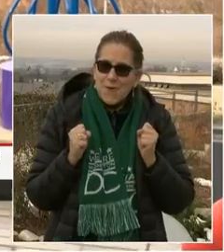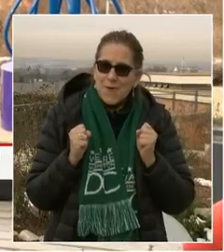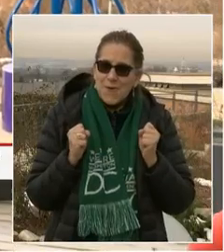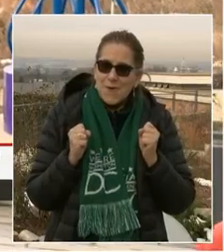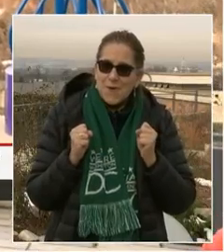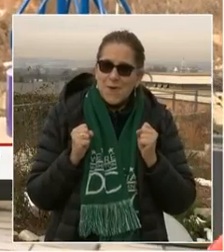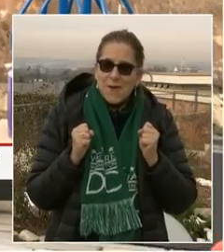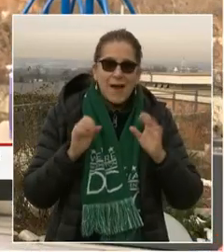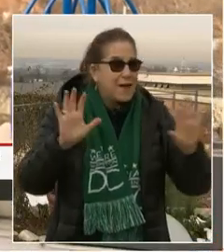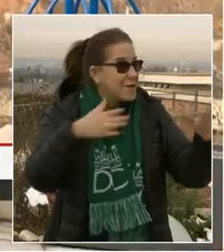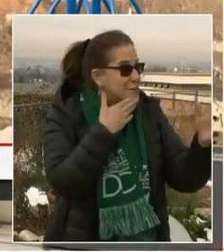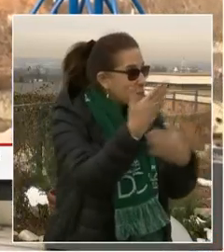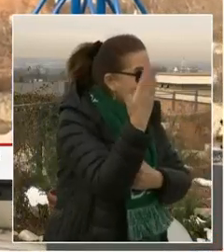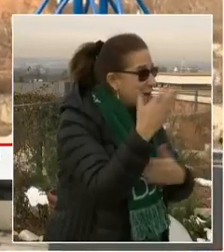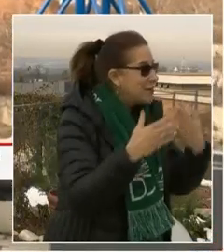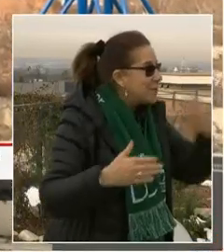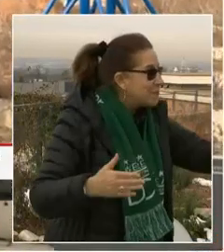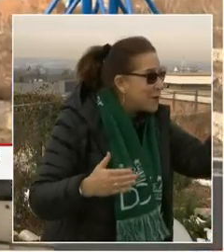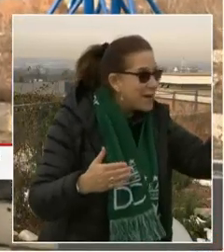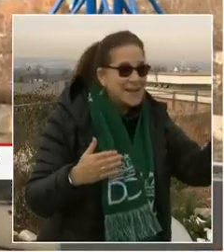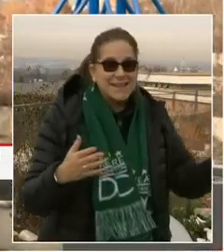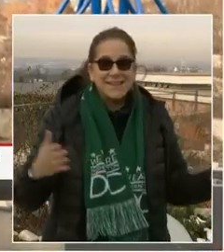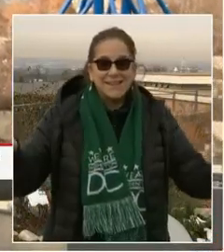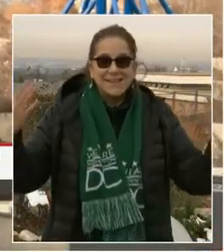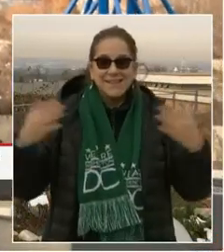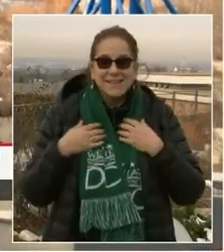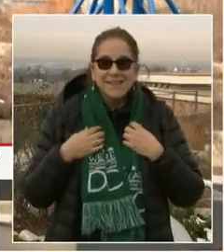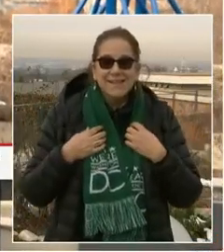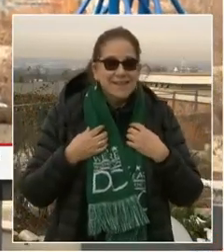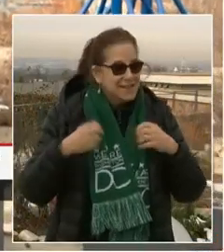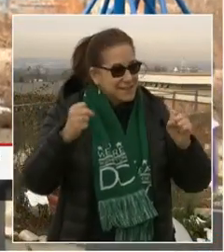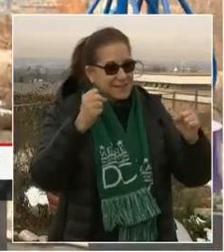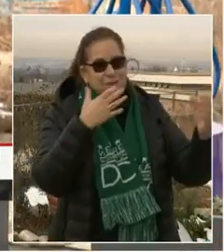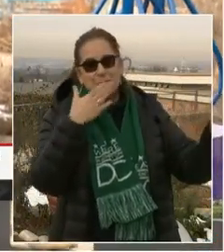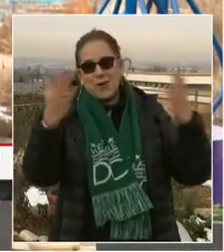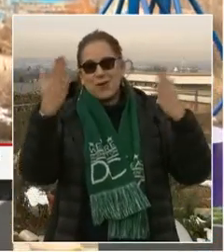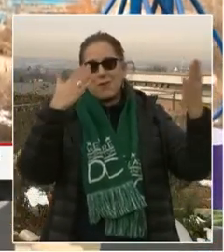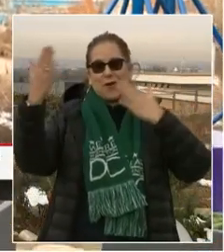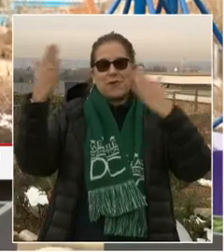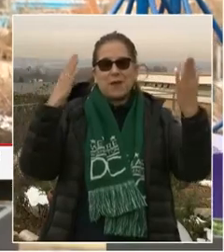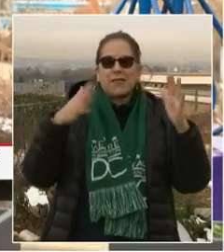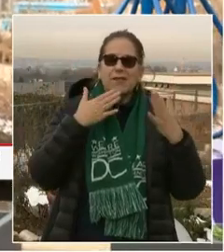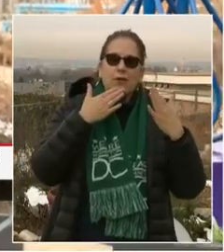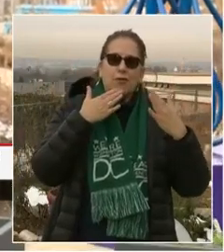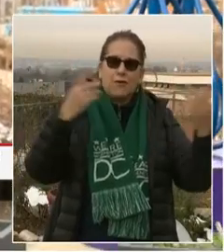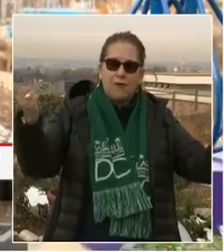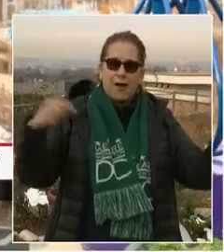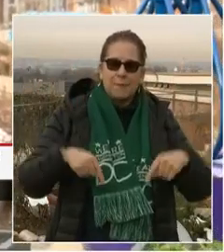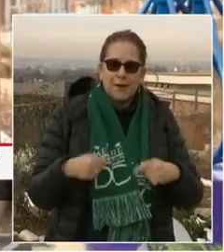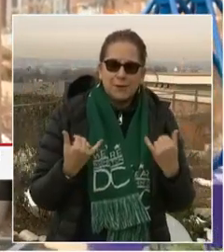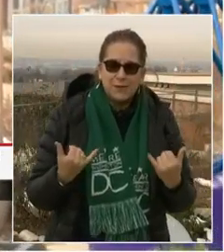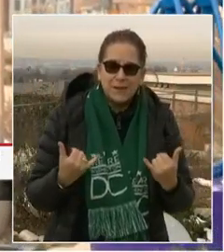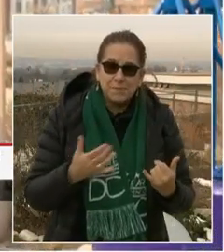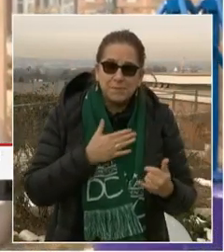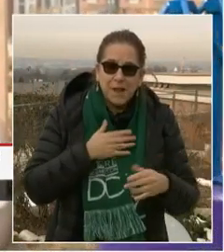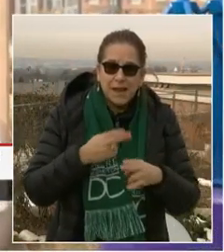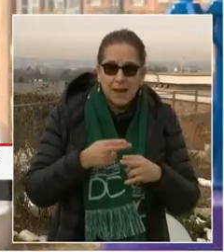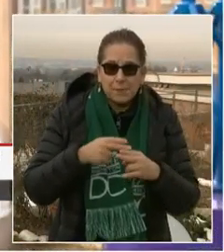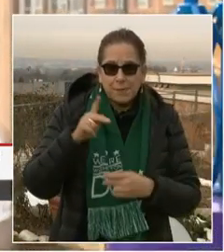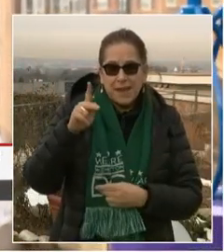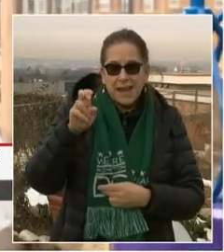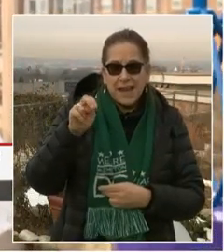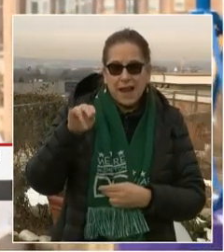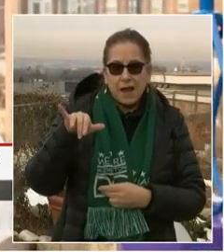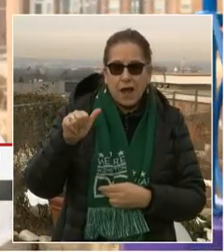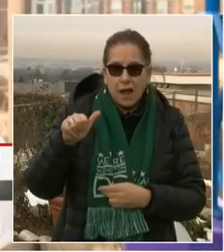again. There we go. There we go. I want to thank everybody for being here. My name is Kenya McDuffie, as Mayor Bowser